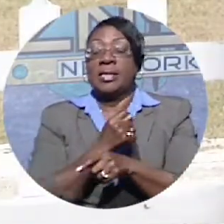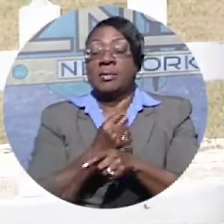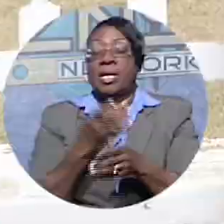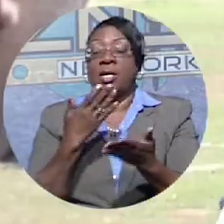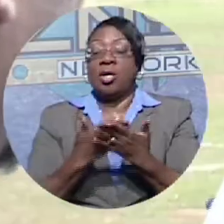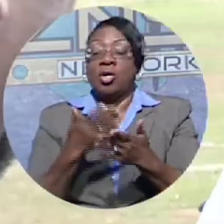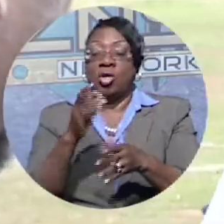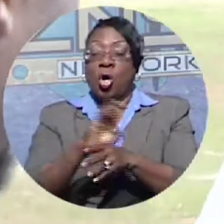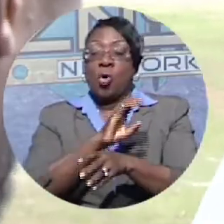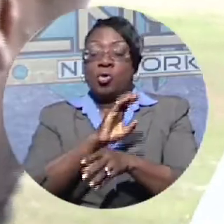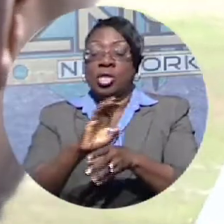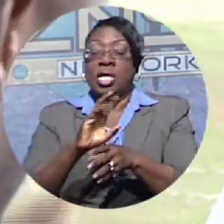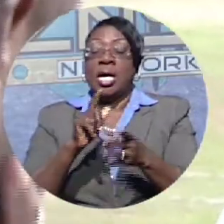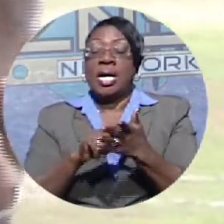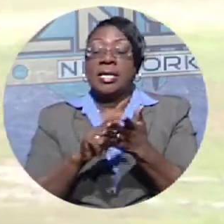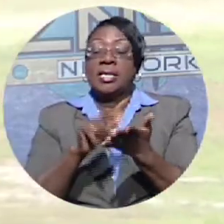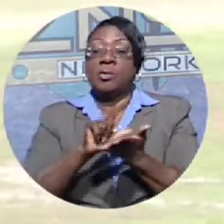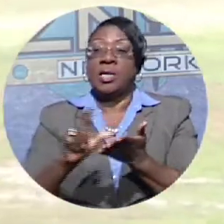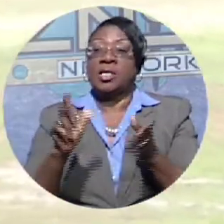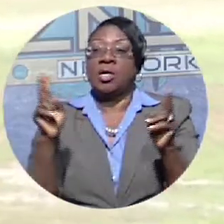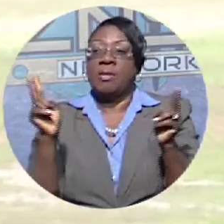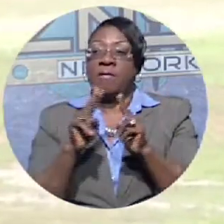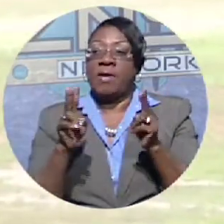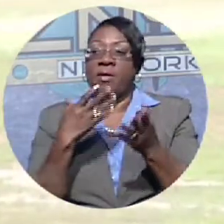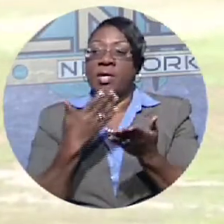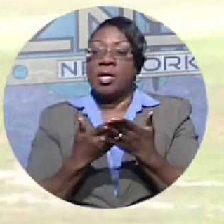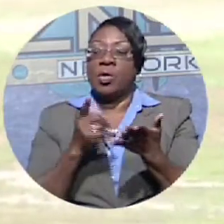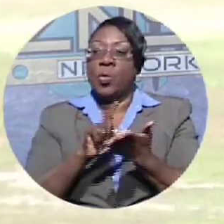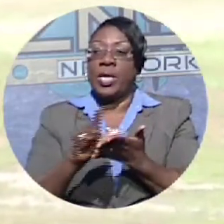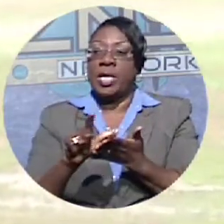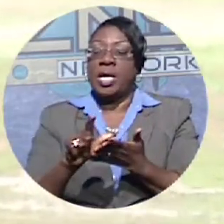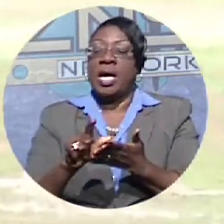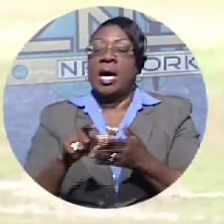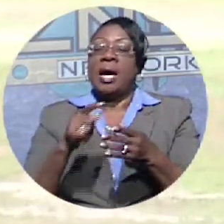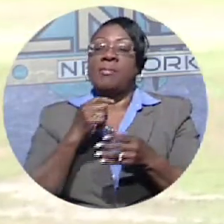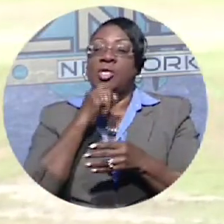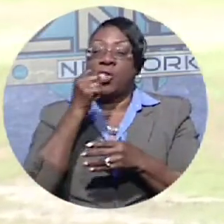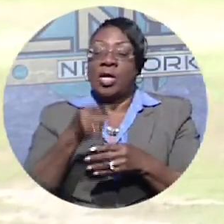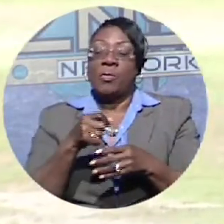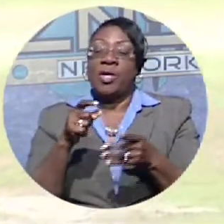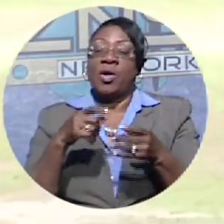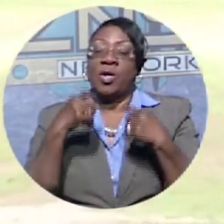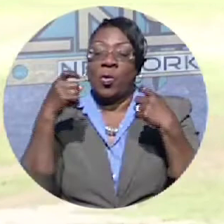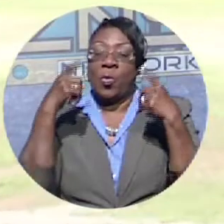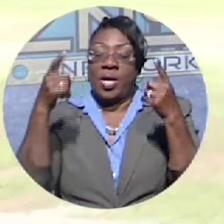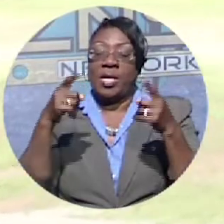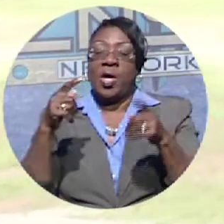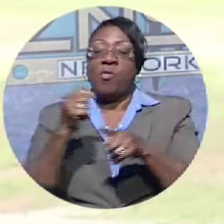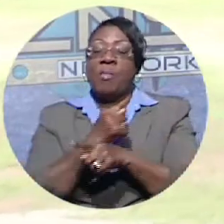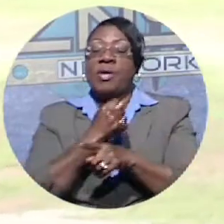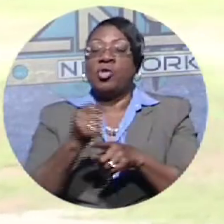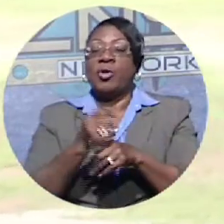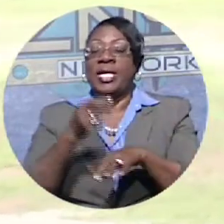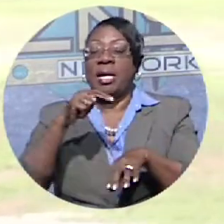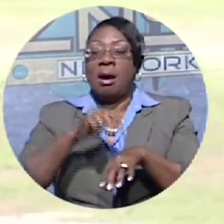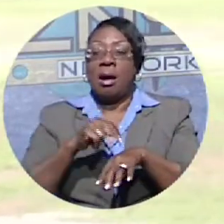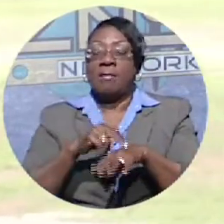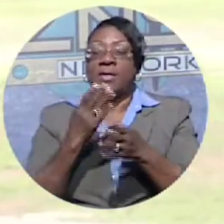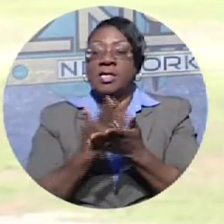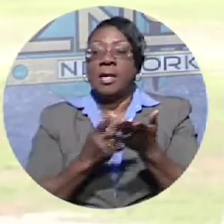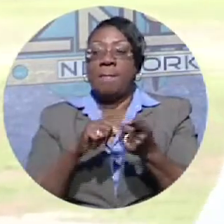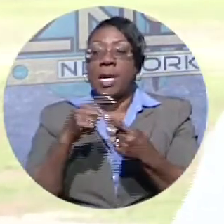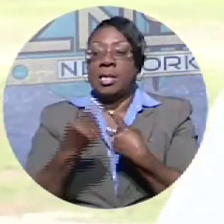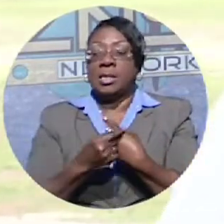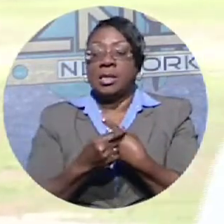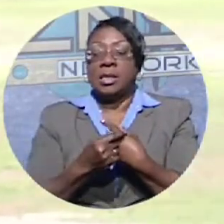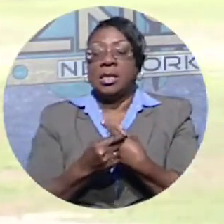just ready to go. This week is going to be a pretty good week. I'm sure that we're going to come first. I mean, we've been training hard for some months now. I don't